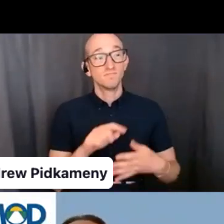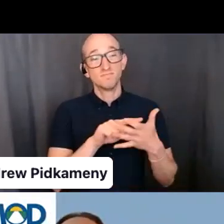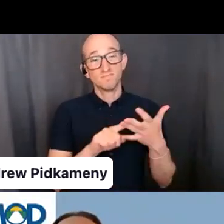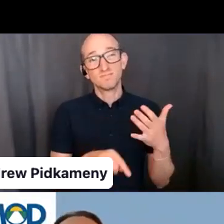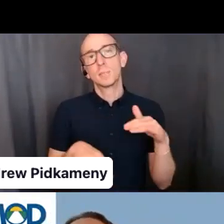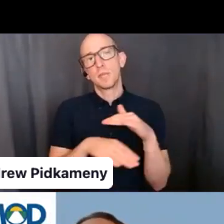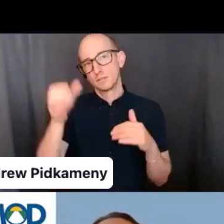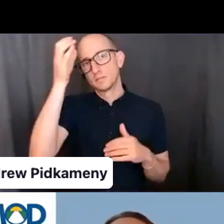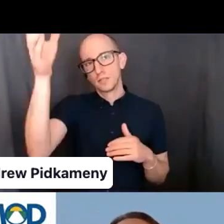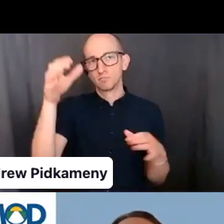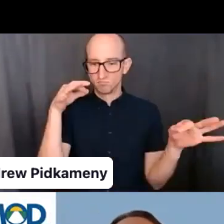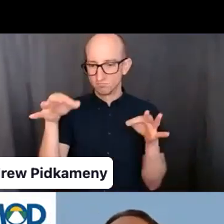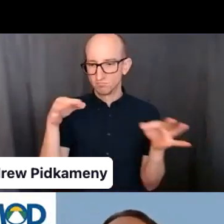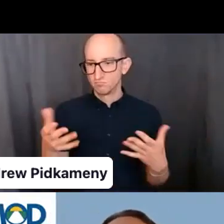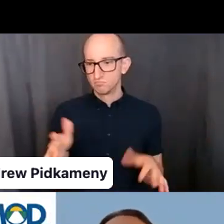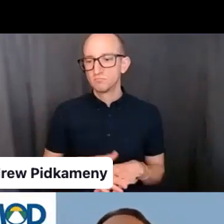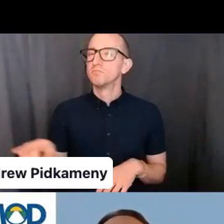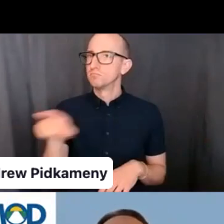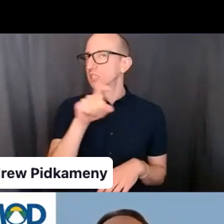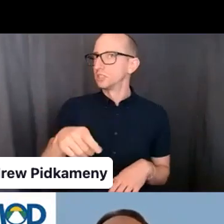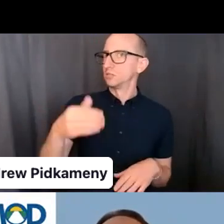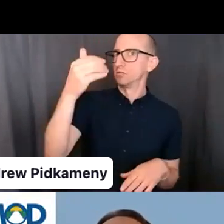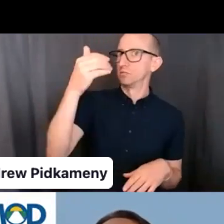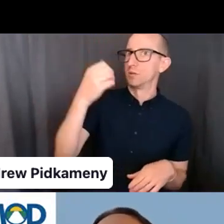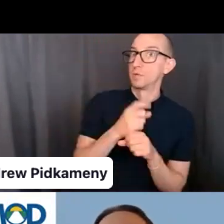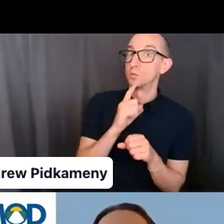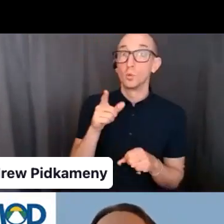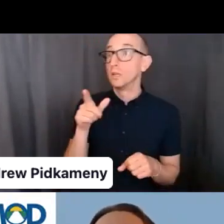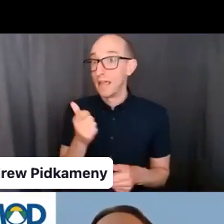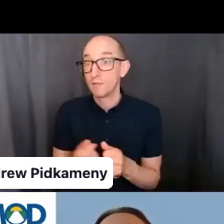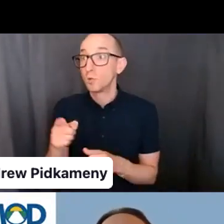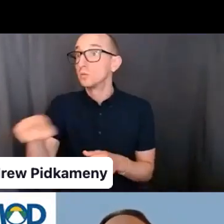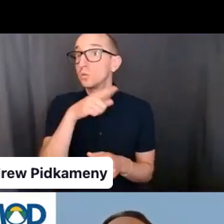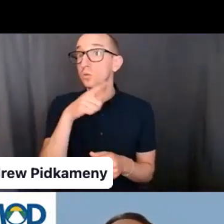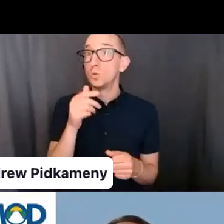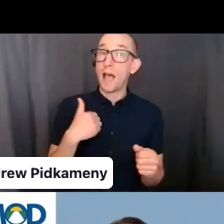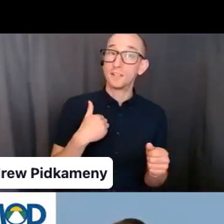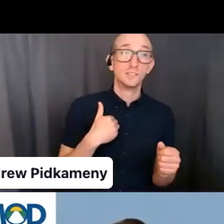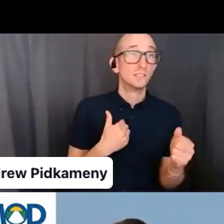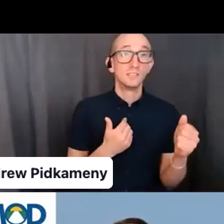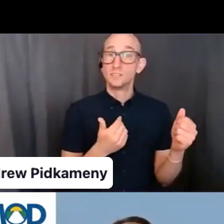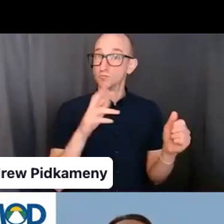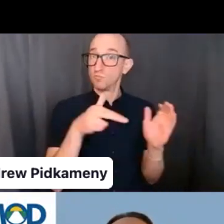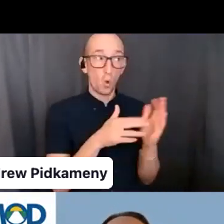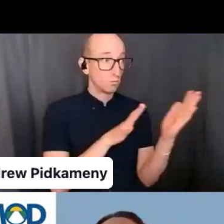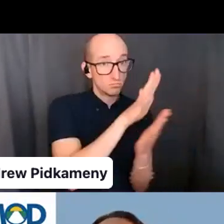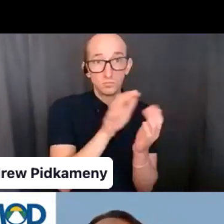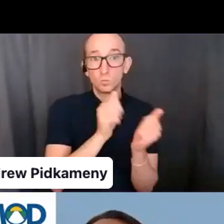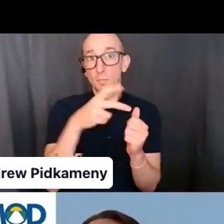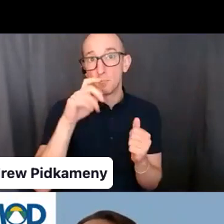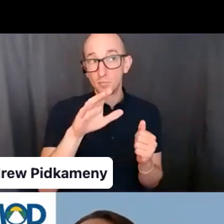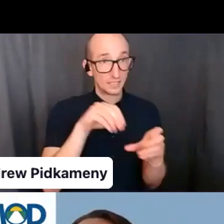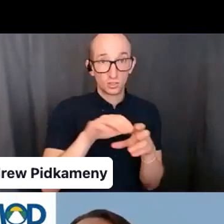concepts that you're going to want to make sure everybody who is in a public-facing role in your organization has